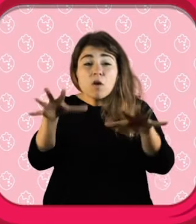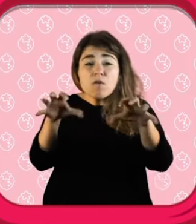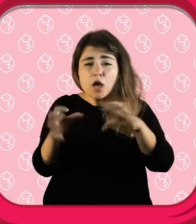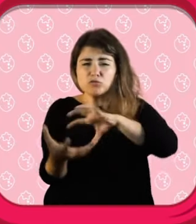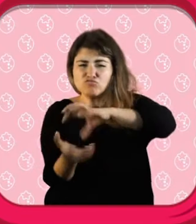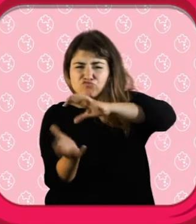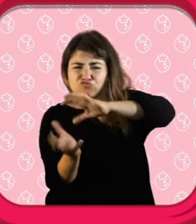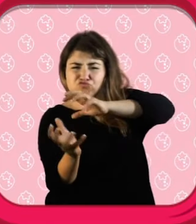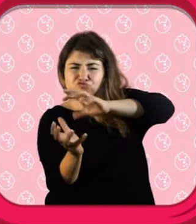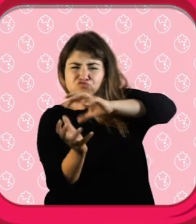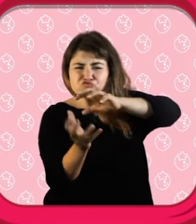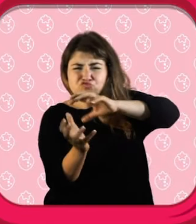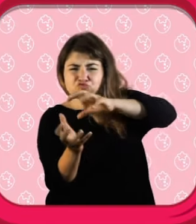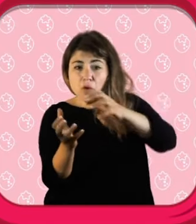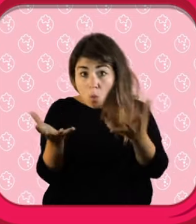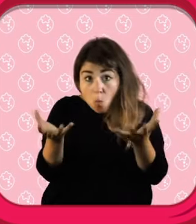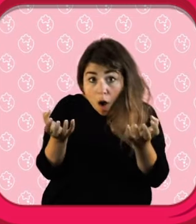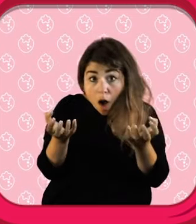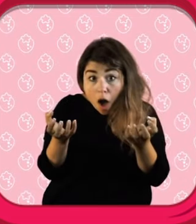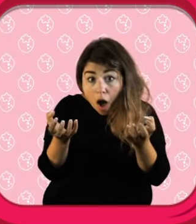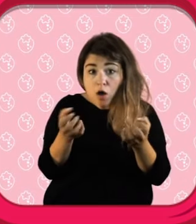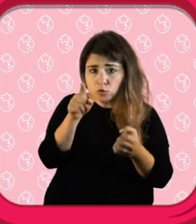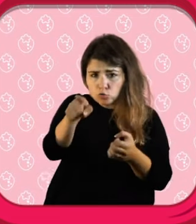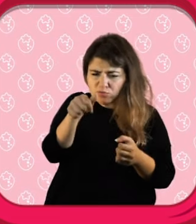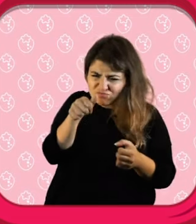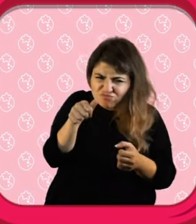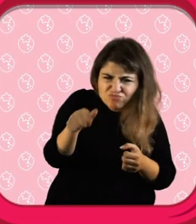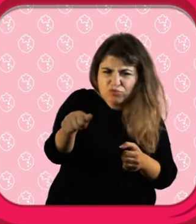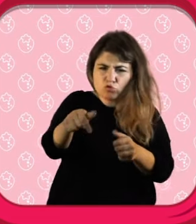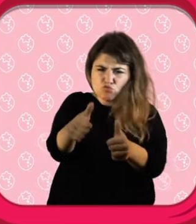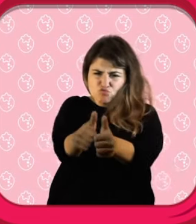Hold the blender button to crush the ice.